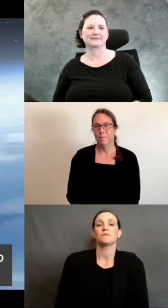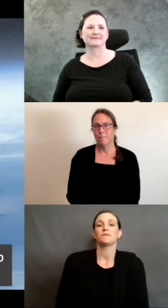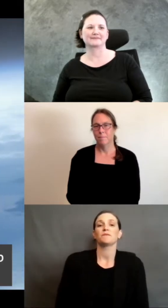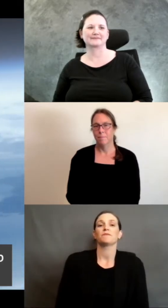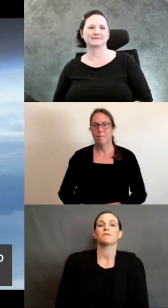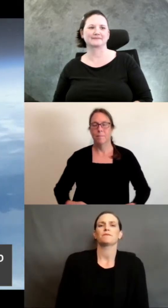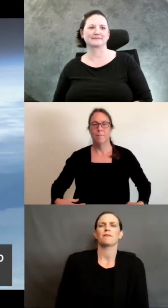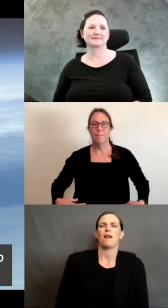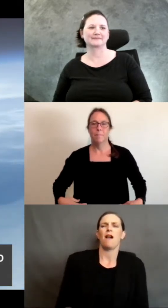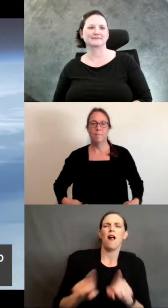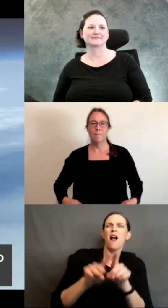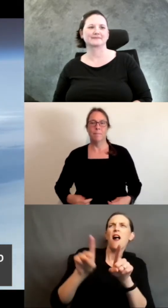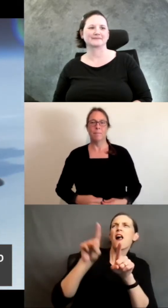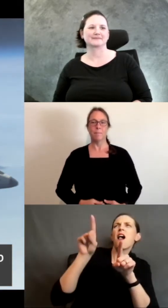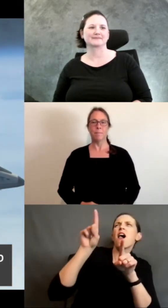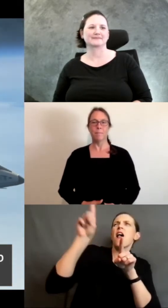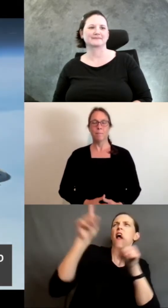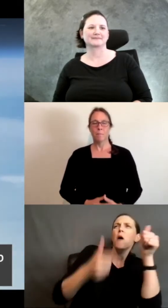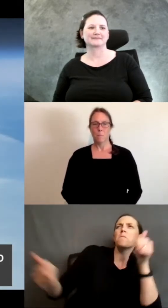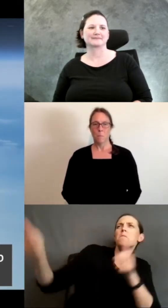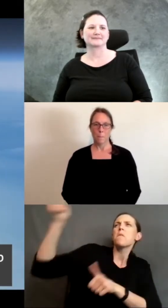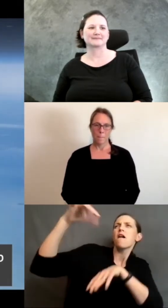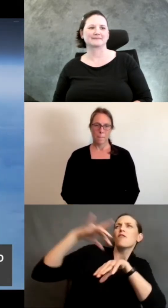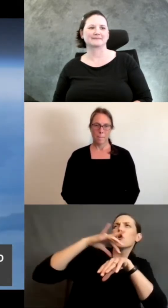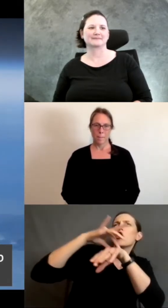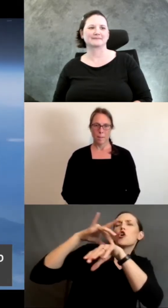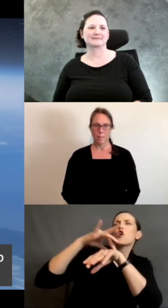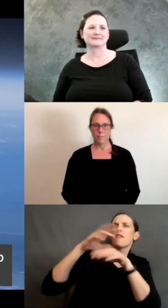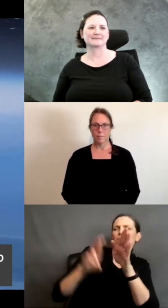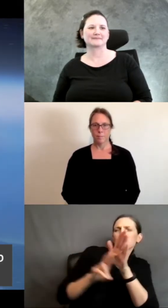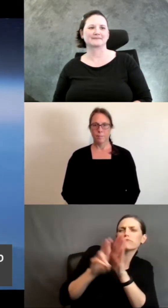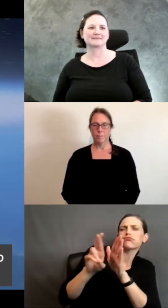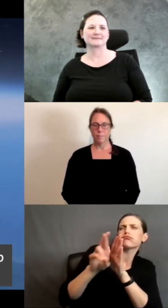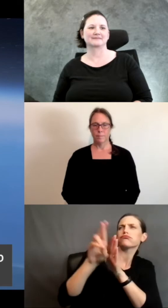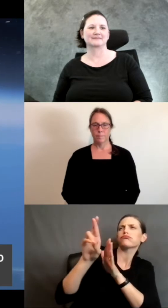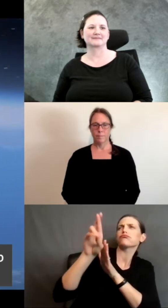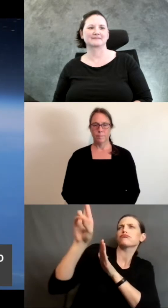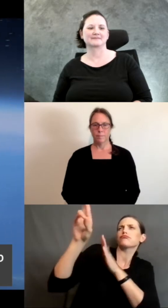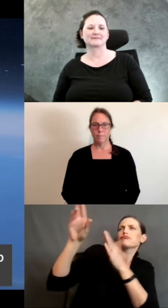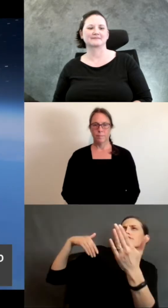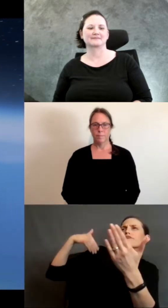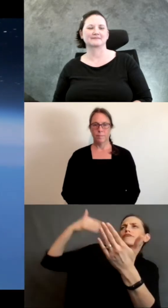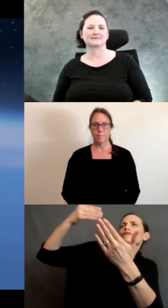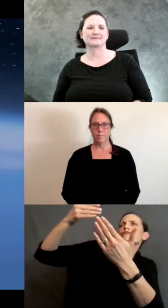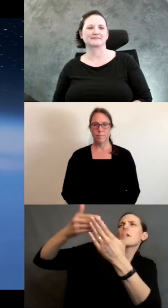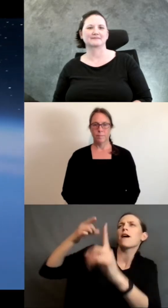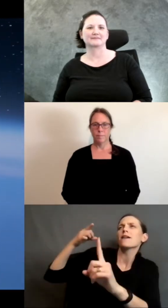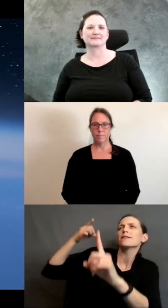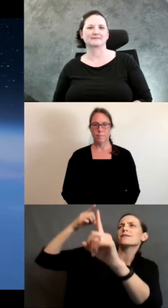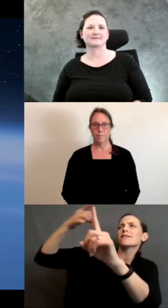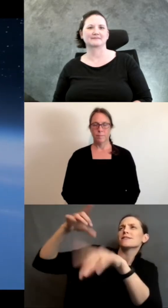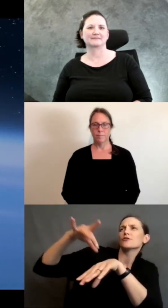Miles above the Earth, the spaceship makes its way toward the destination planet.